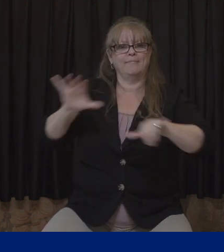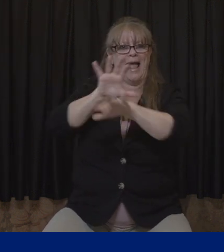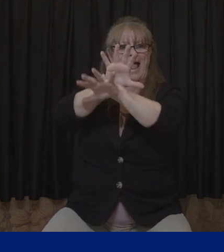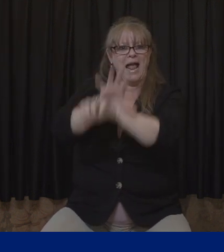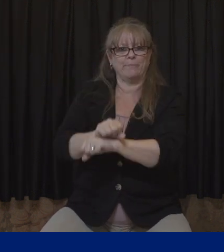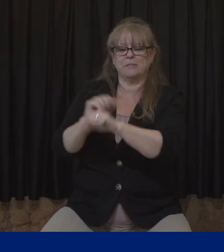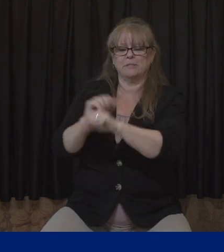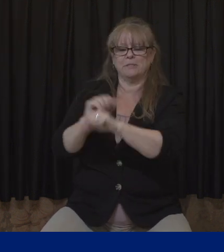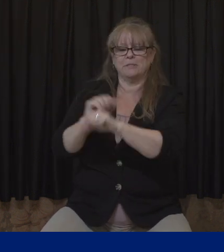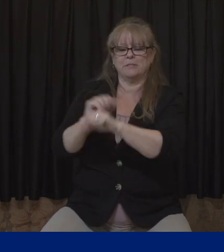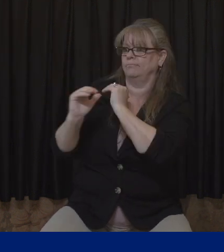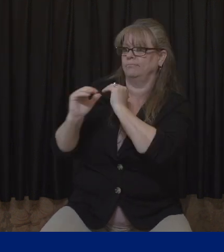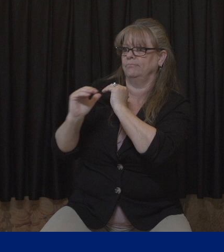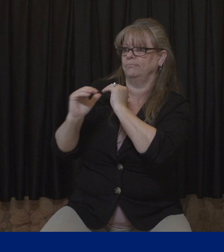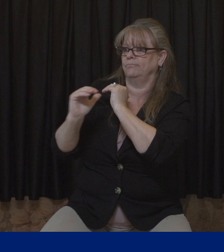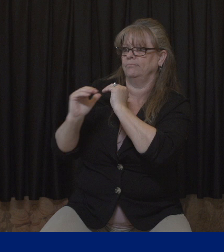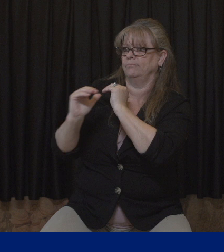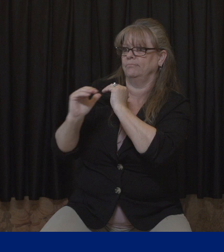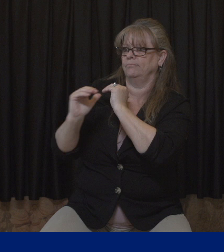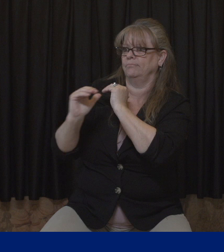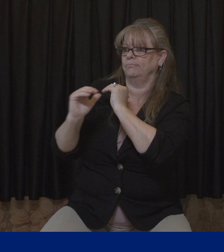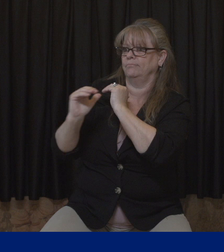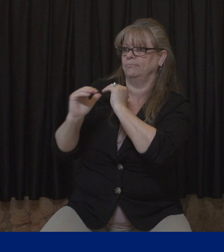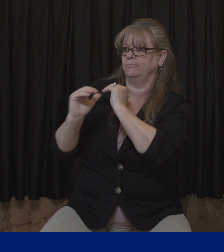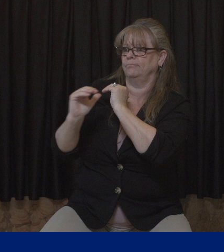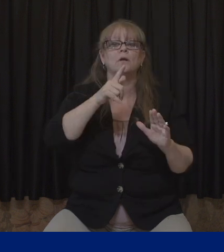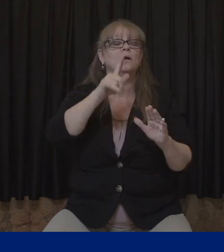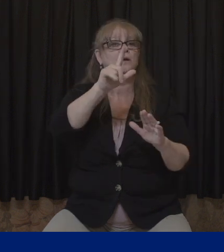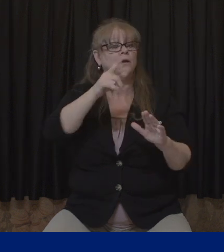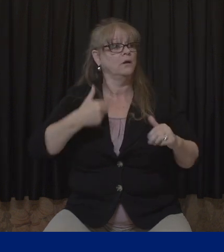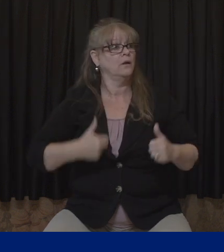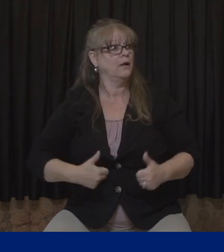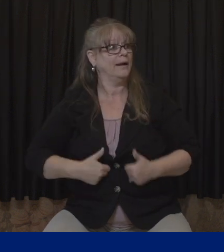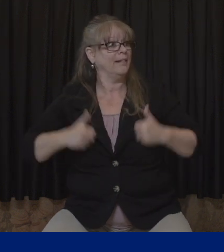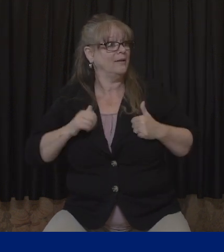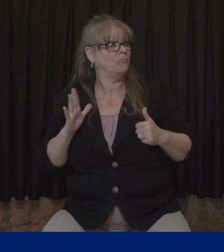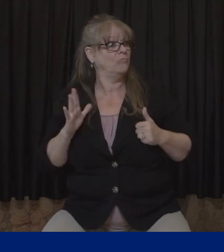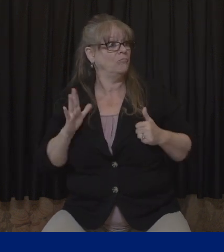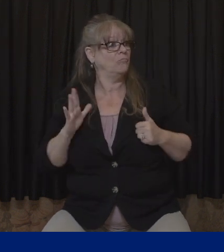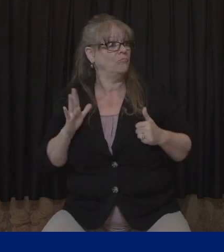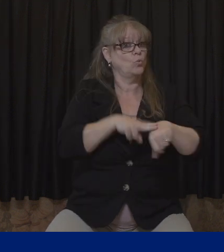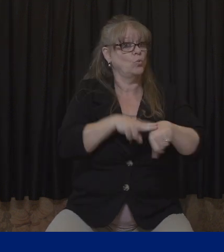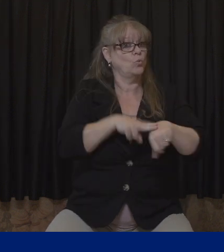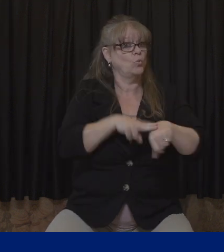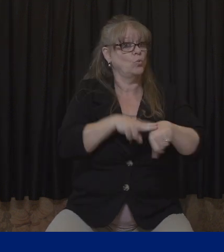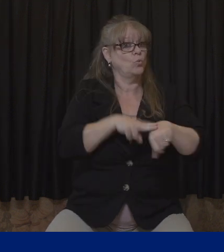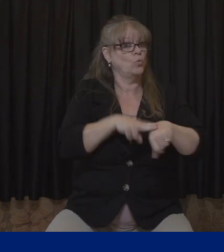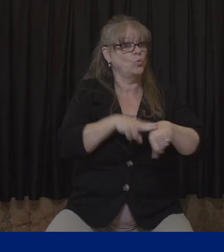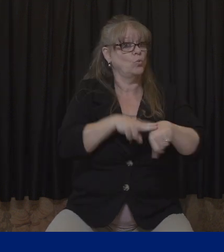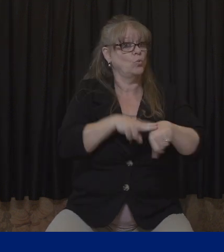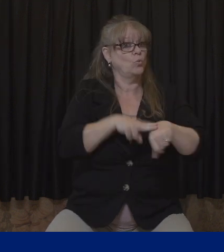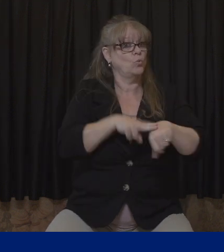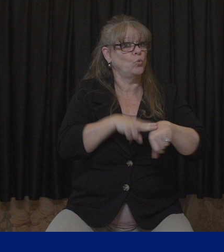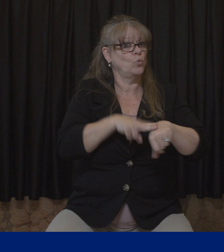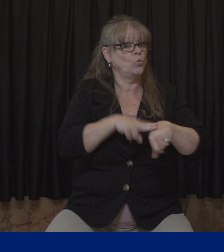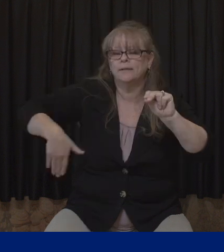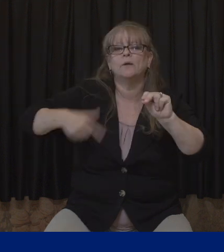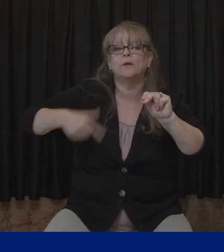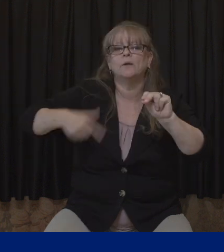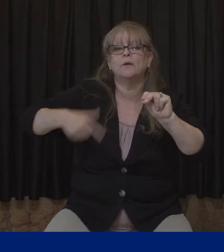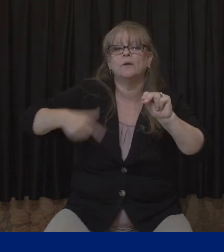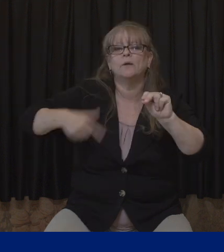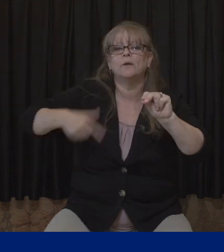this for the long haul, but it's sustainable for the medium term. And it's likely that we'll be here for some time. And we hope that